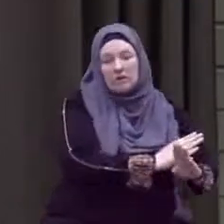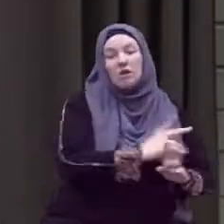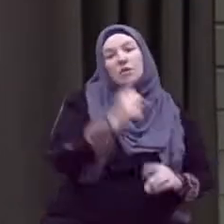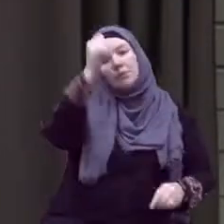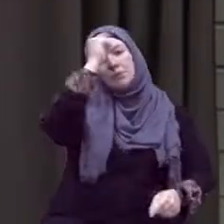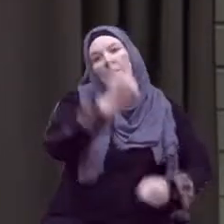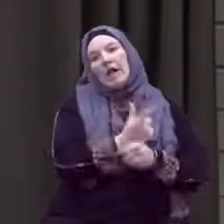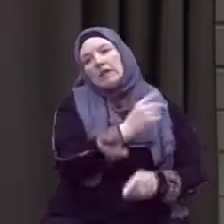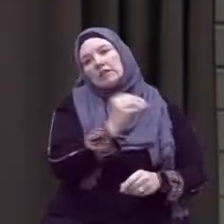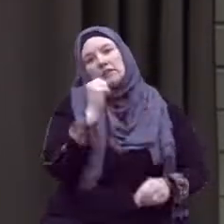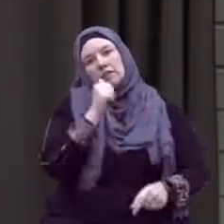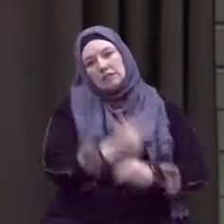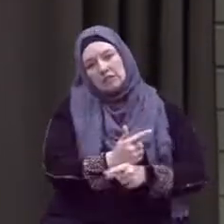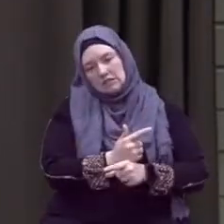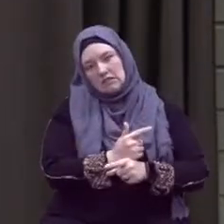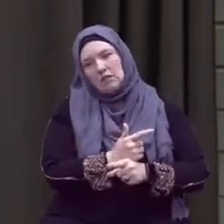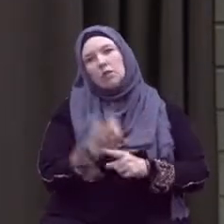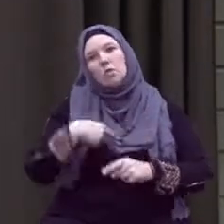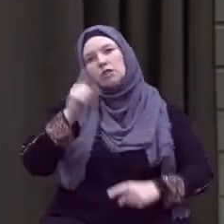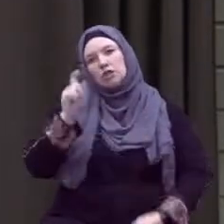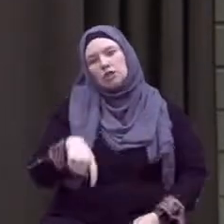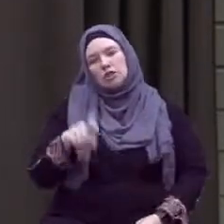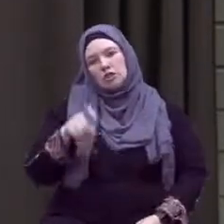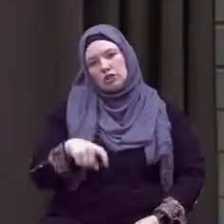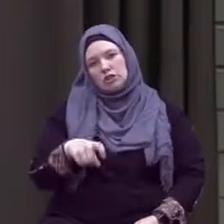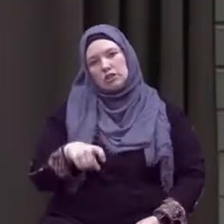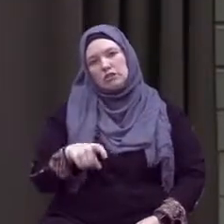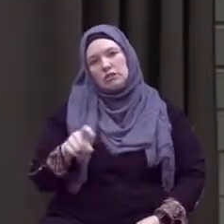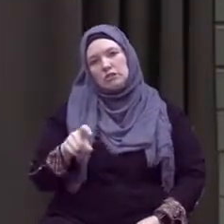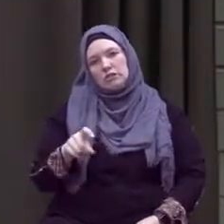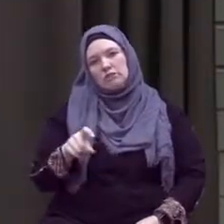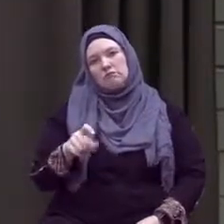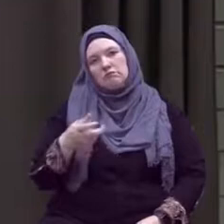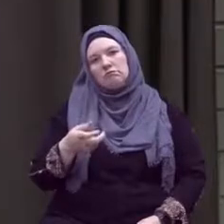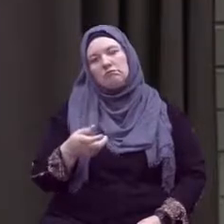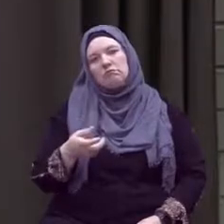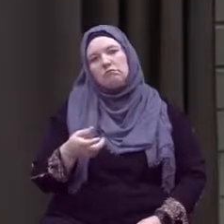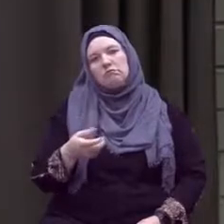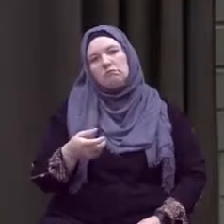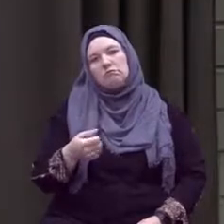Brothers and sisters, we should take a back seat